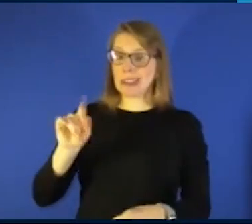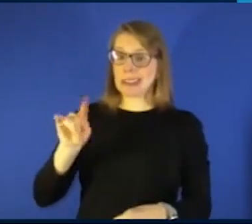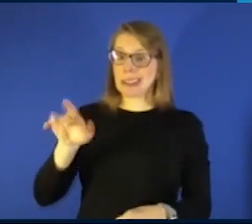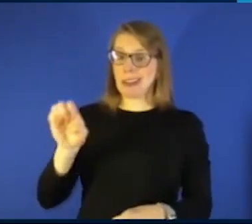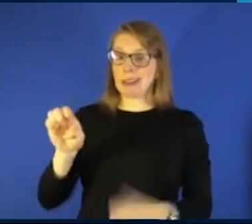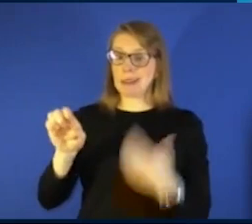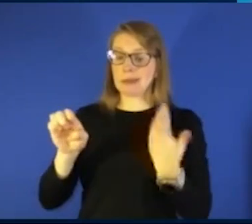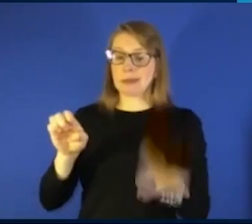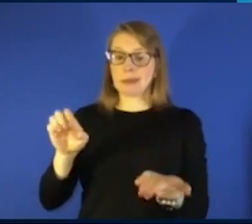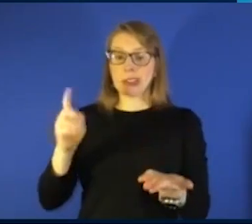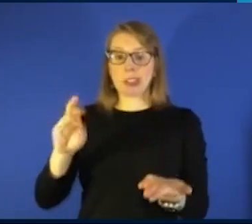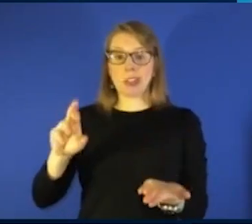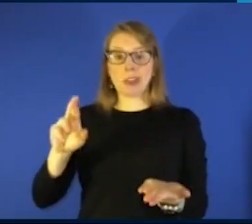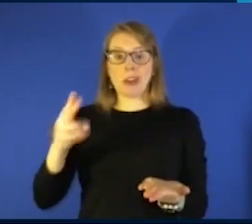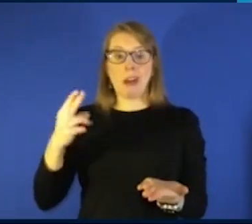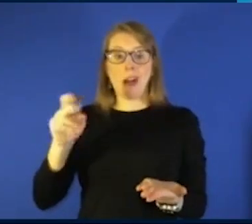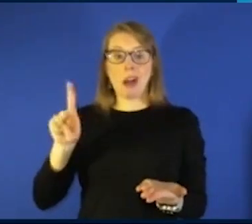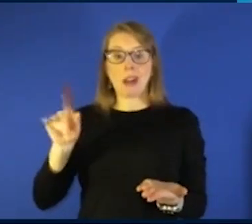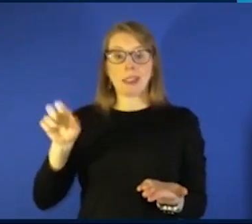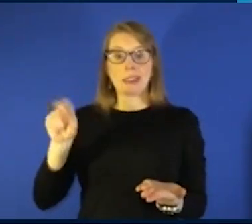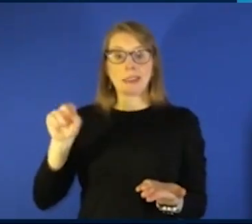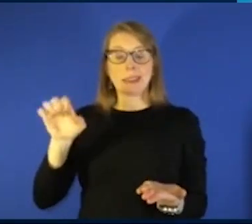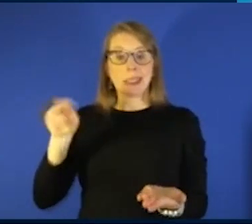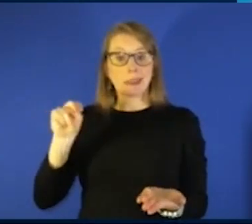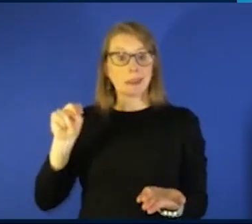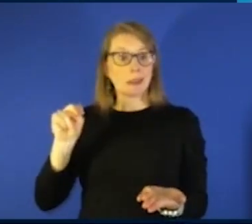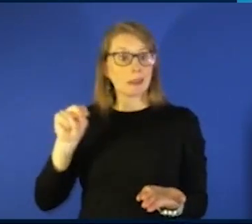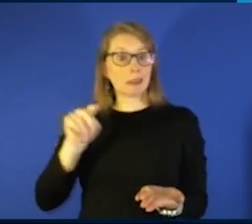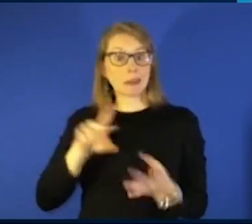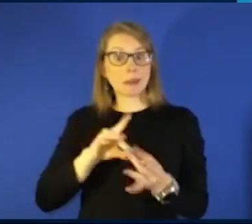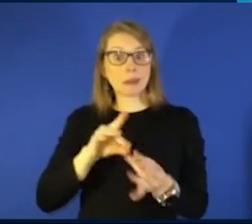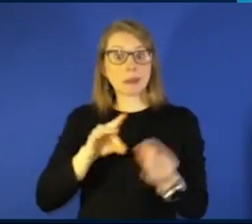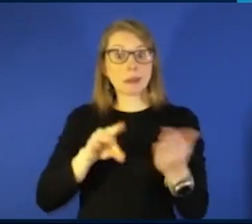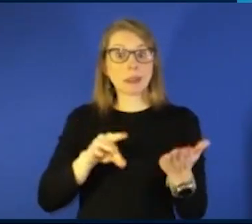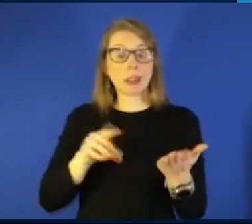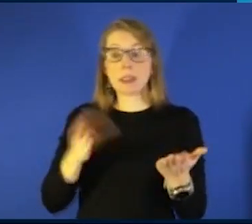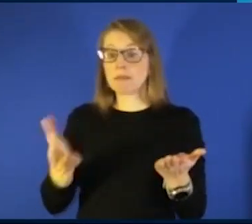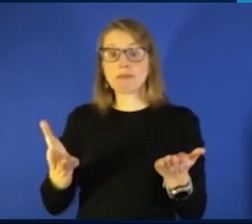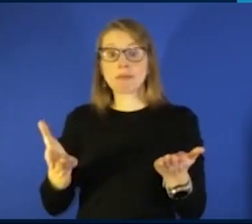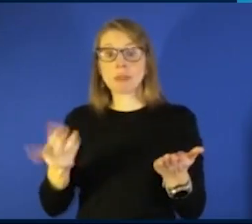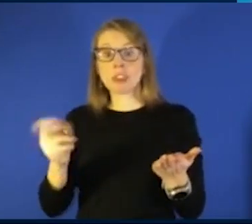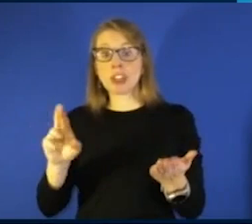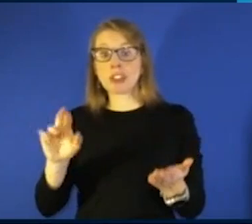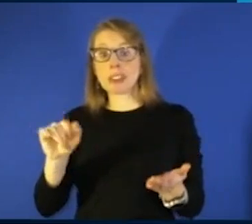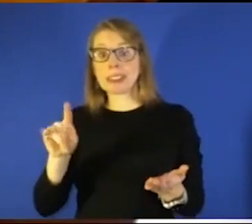Dr. Hawkinson, you were piping up there. Did you have something you wanted to? No, we'll see. Dr. Steele?